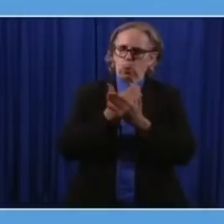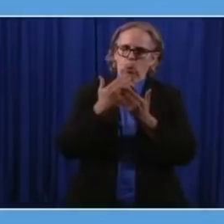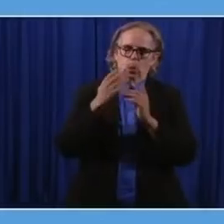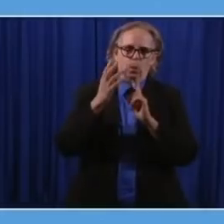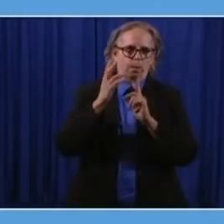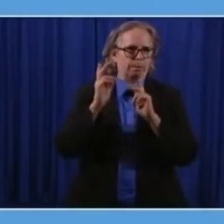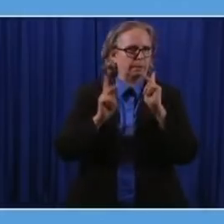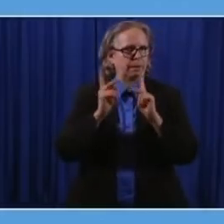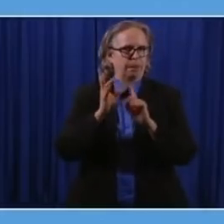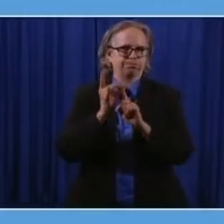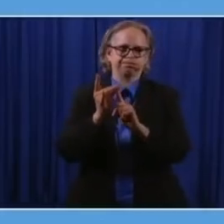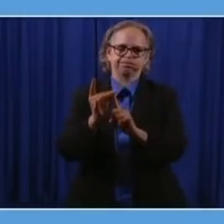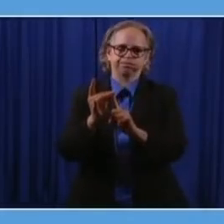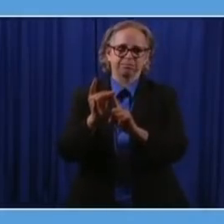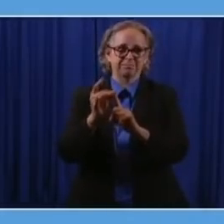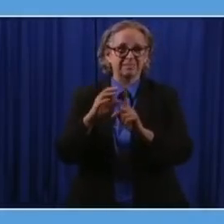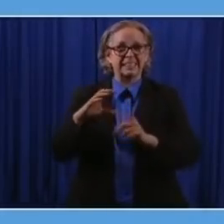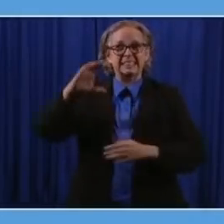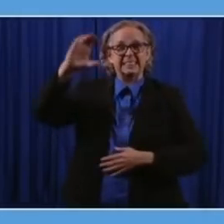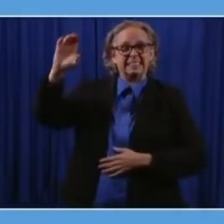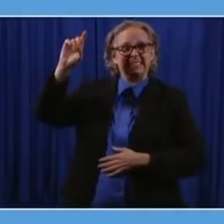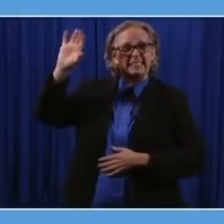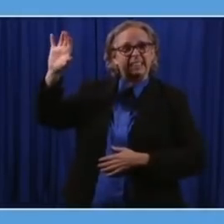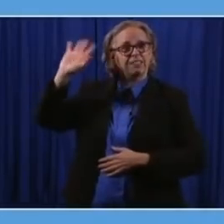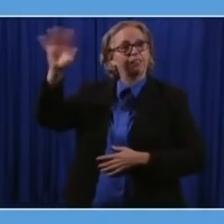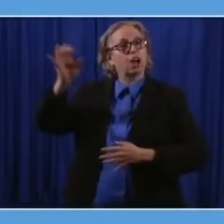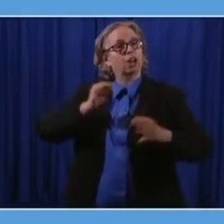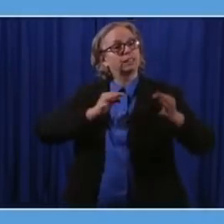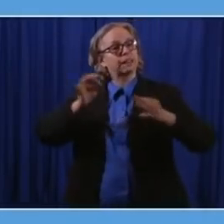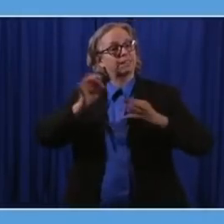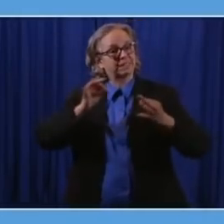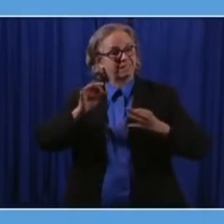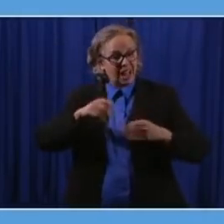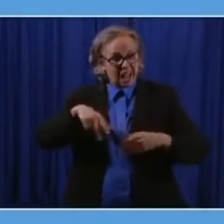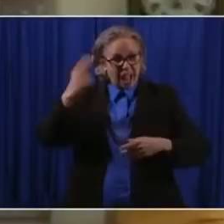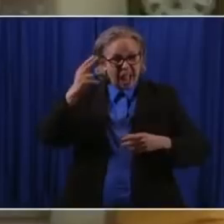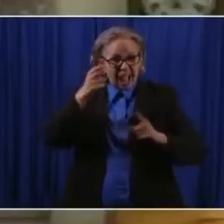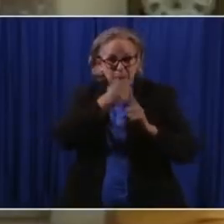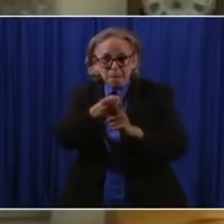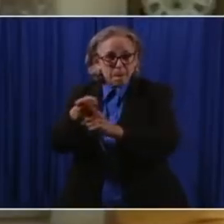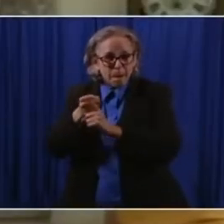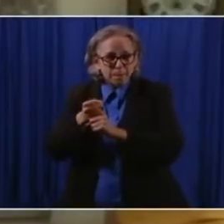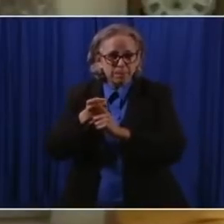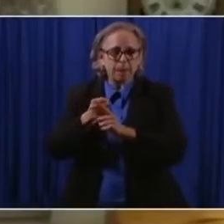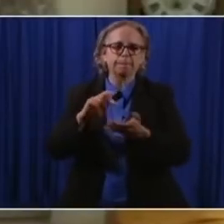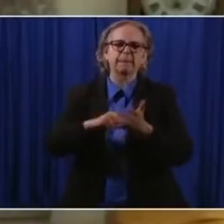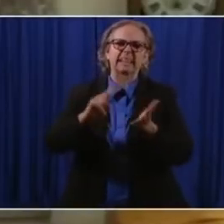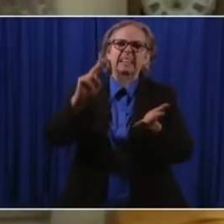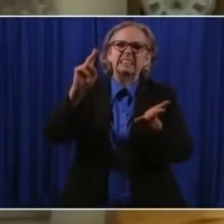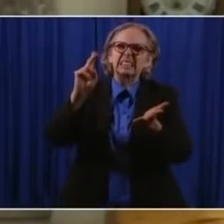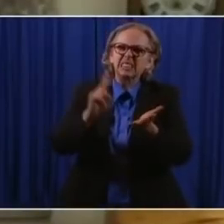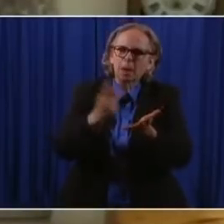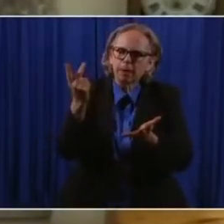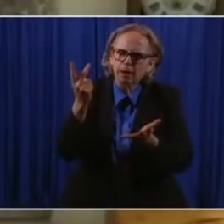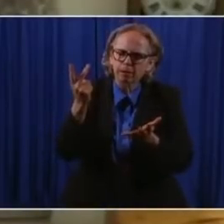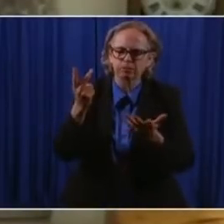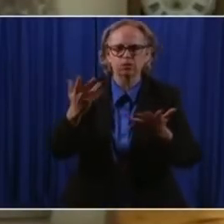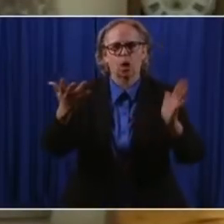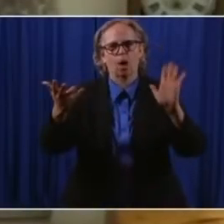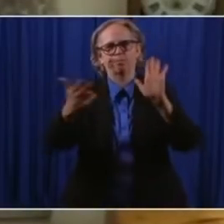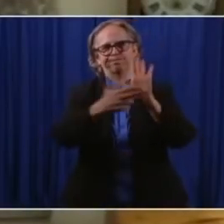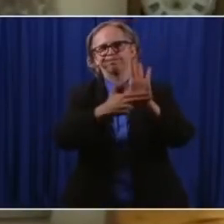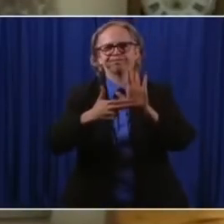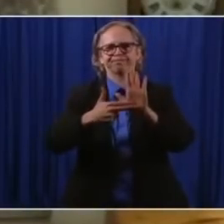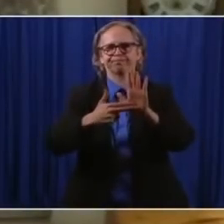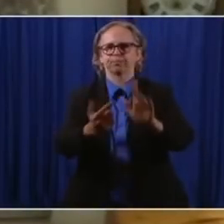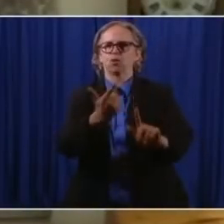by the CDC as a high incidence. They're starting to see a decrease in case numbers, which is good, but they still have the highest number of cases